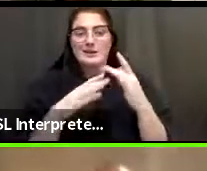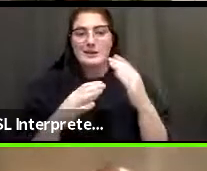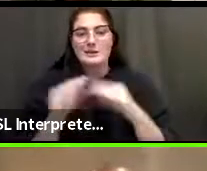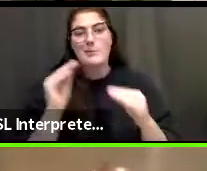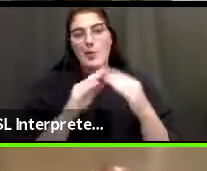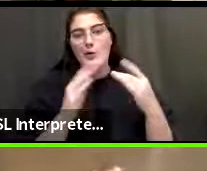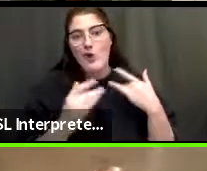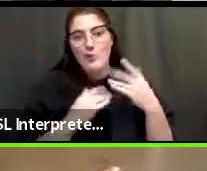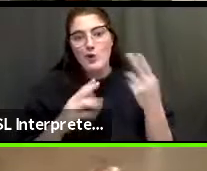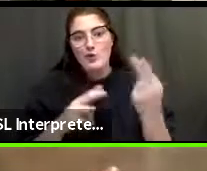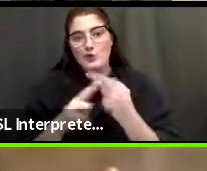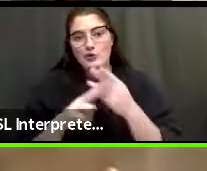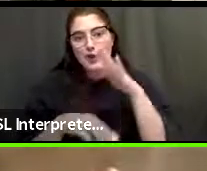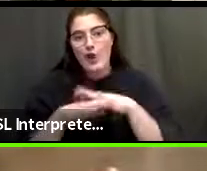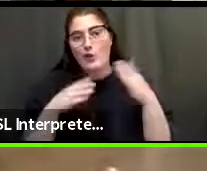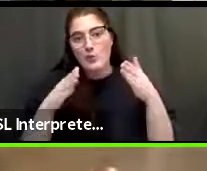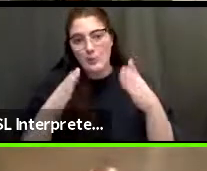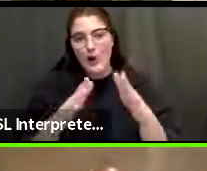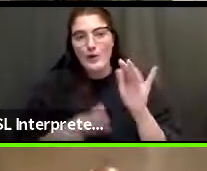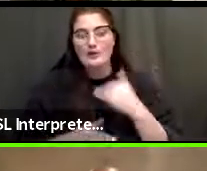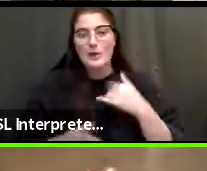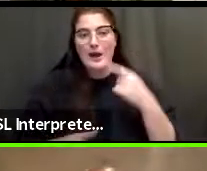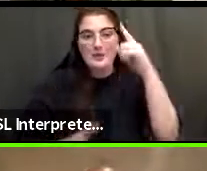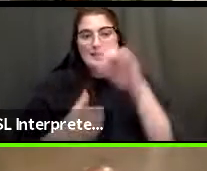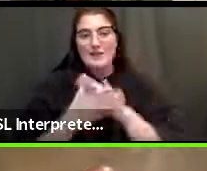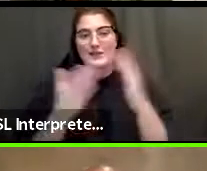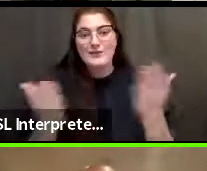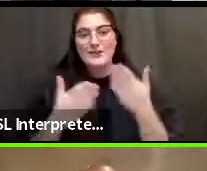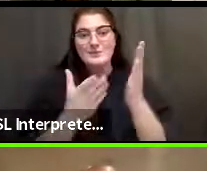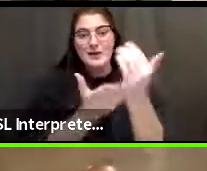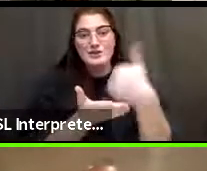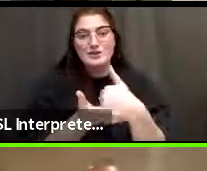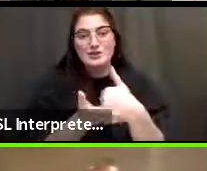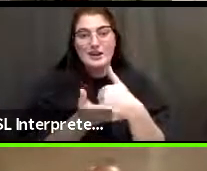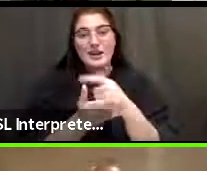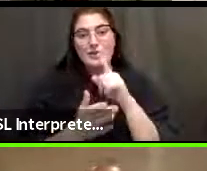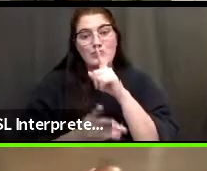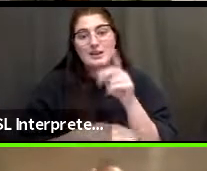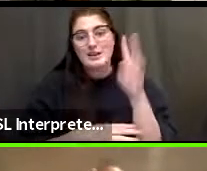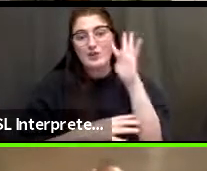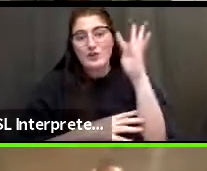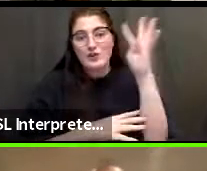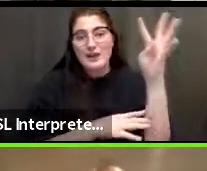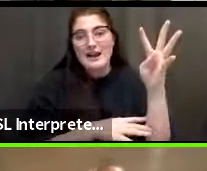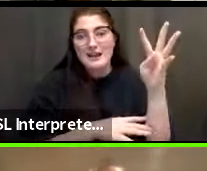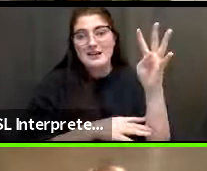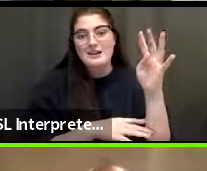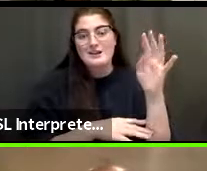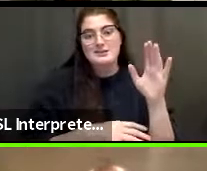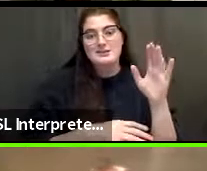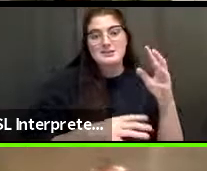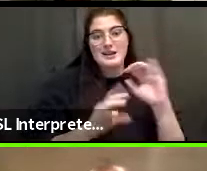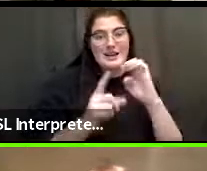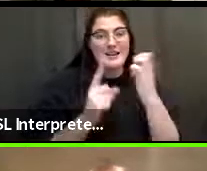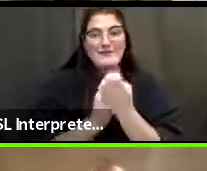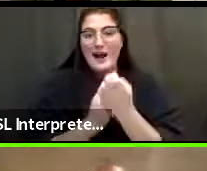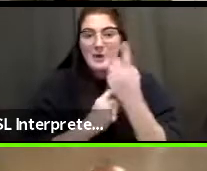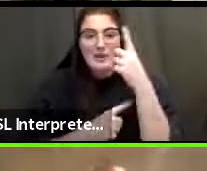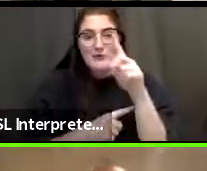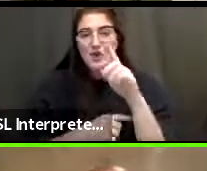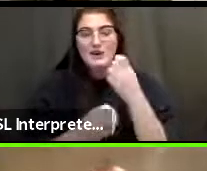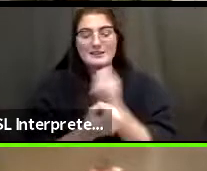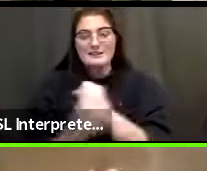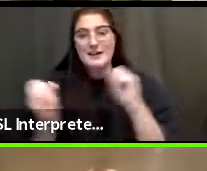roadway. So I believe that this budget definitely does create an atmosphere and environment for safety for all of our